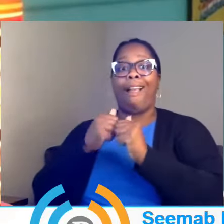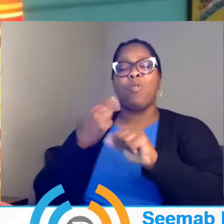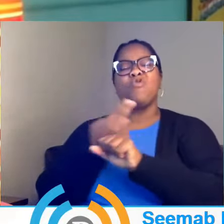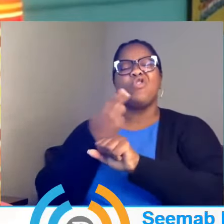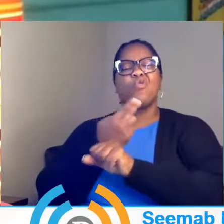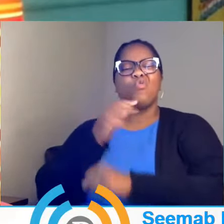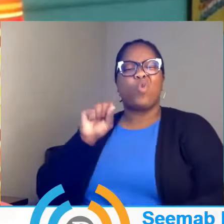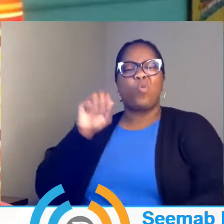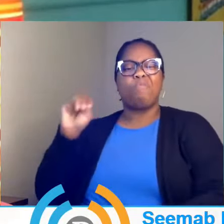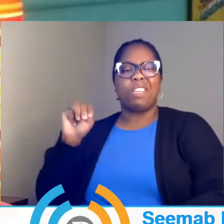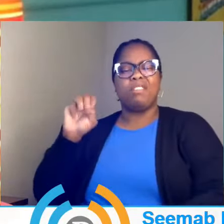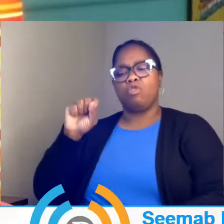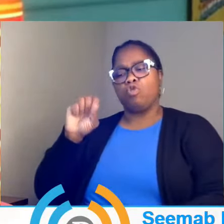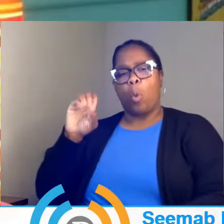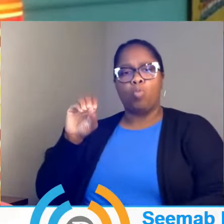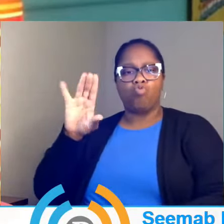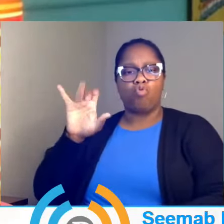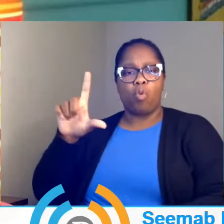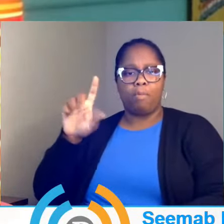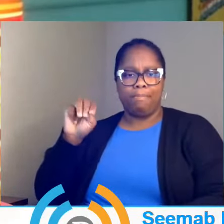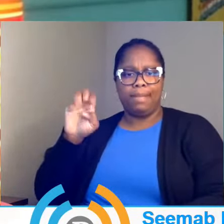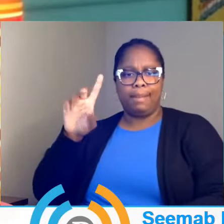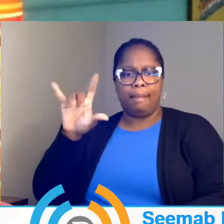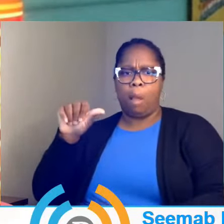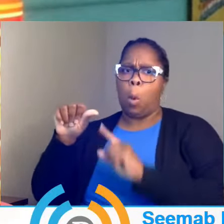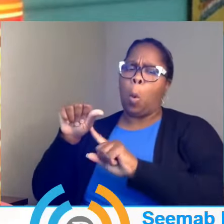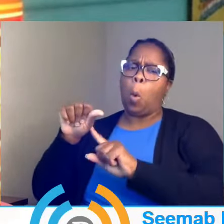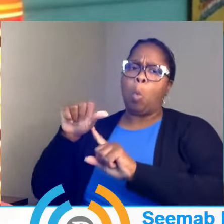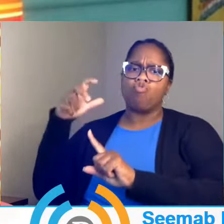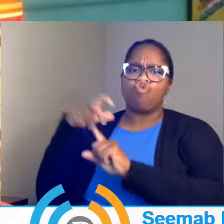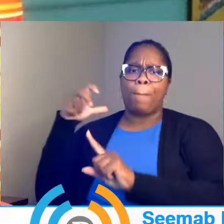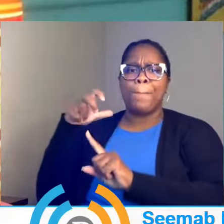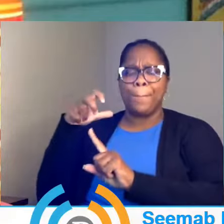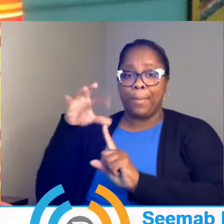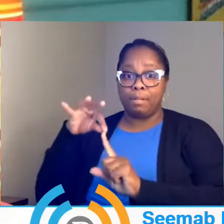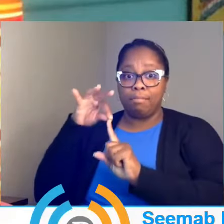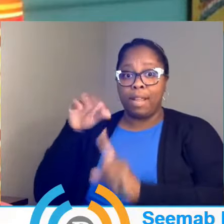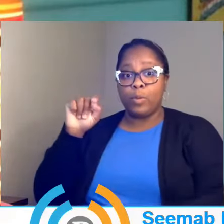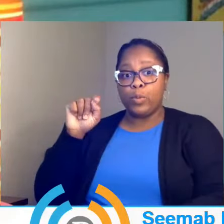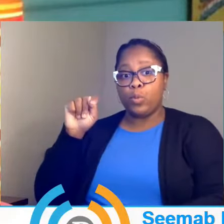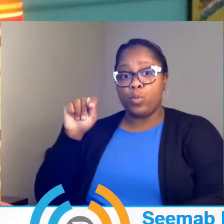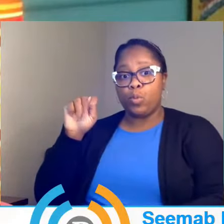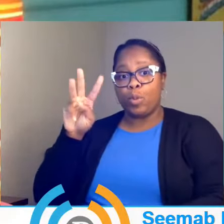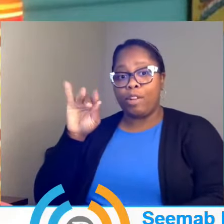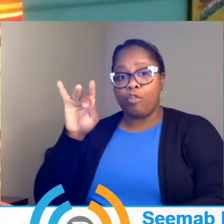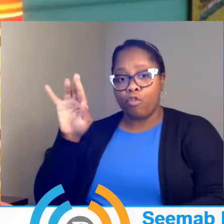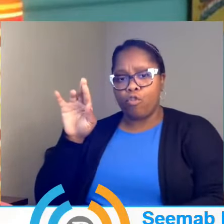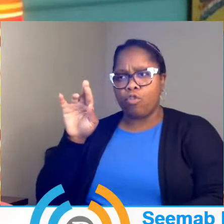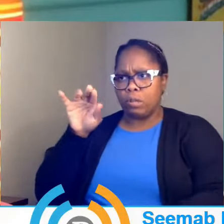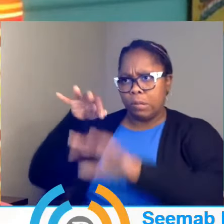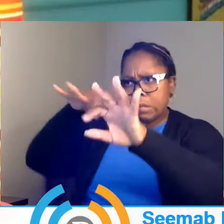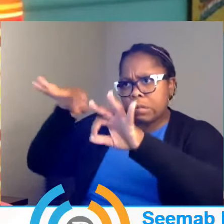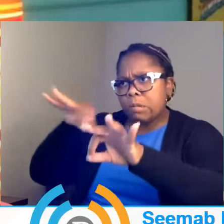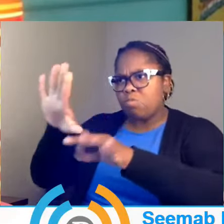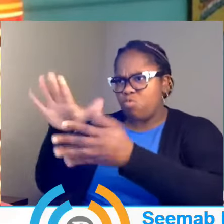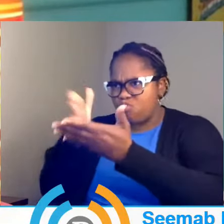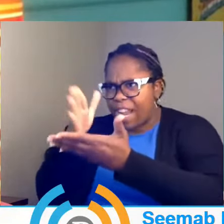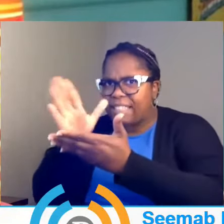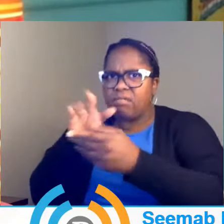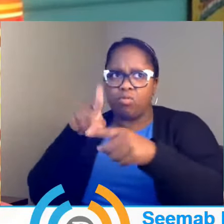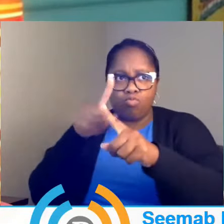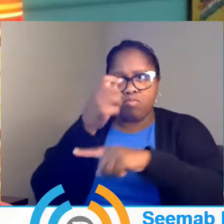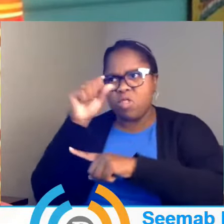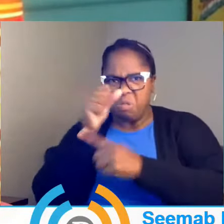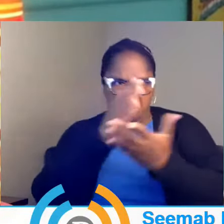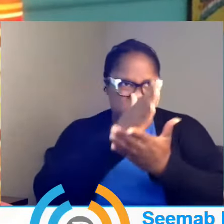stellar, especially for us on Twitter. Also, by keeping people informed of their rights and protesting. So we've had a steady